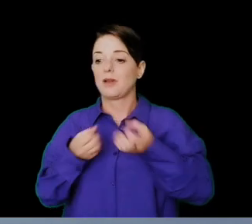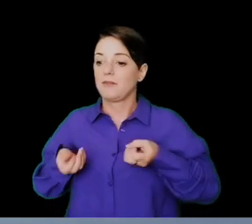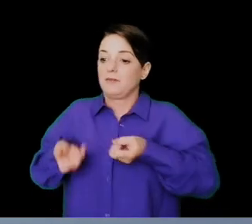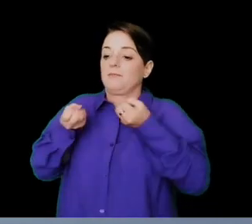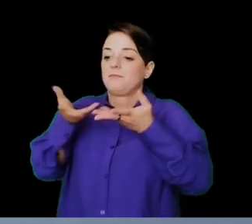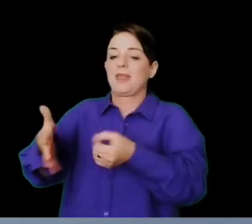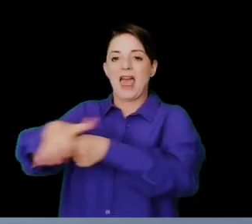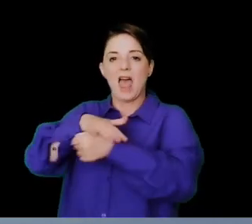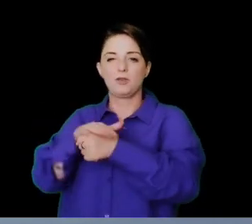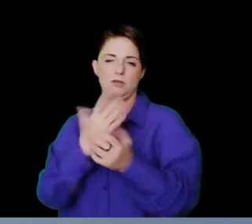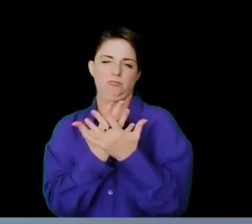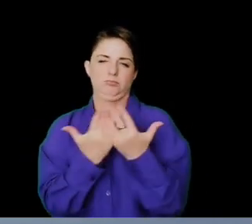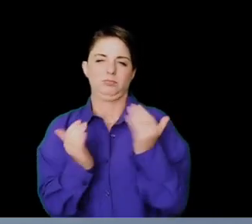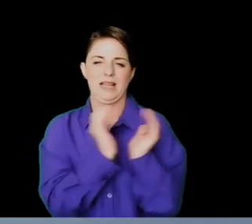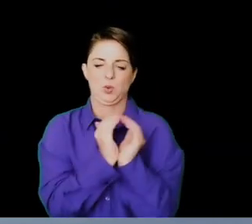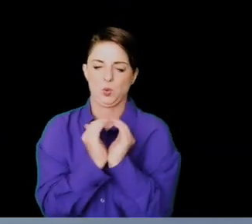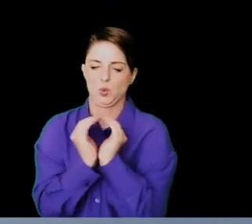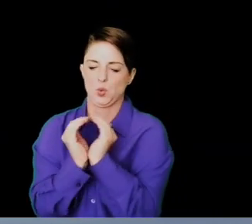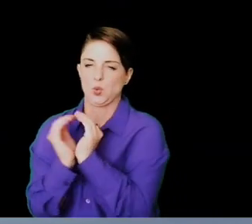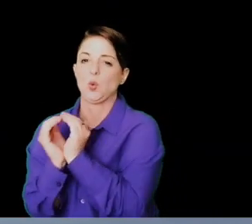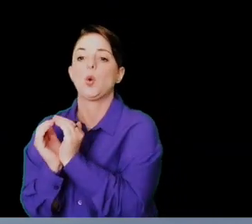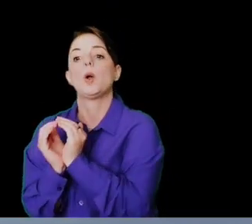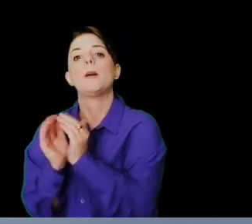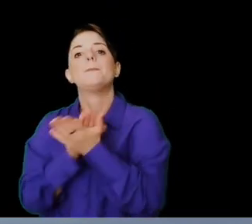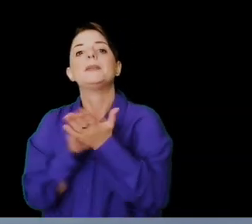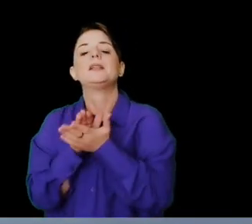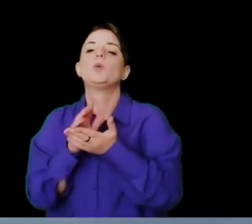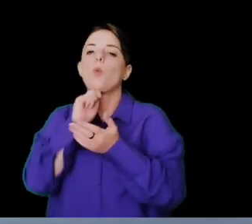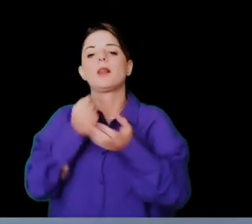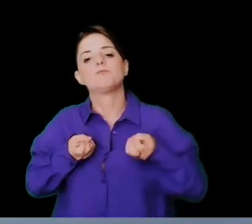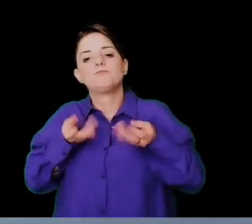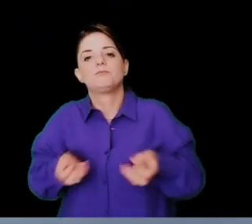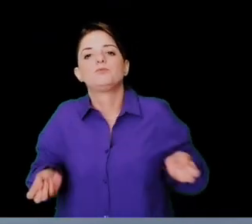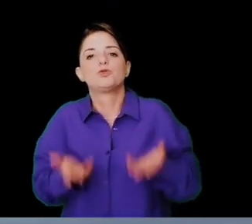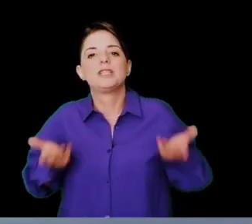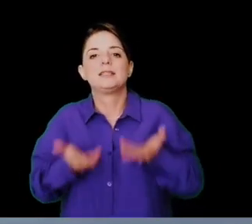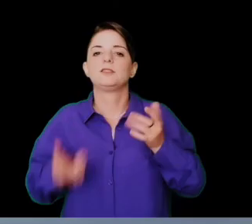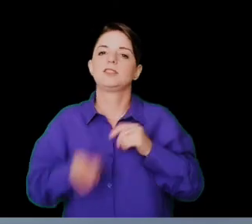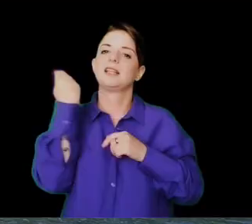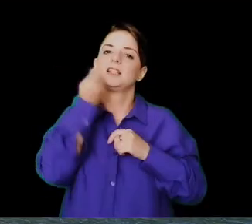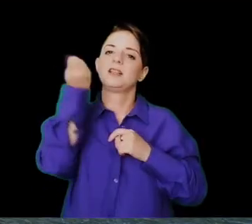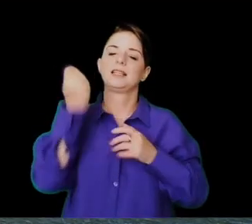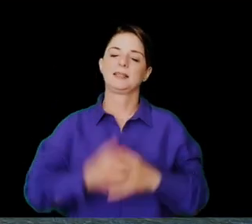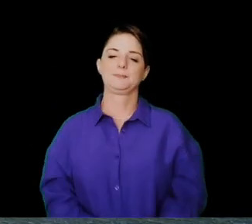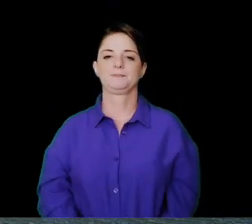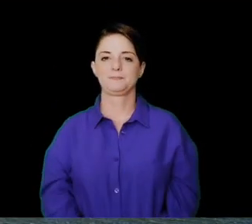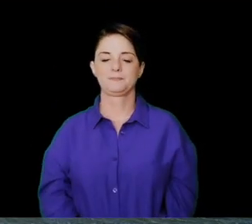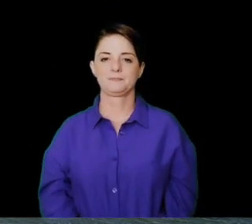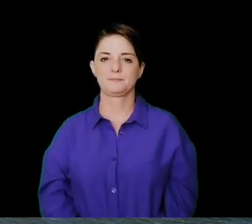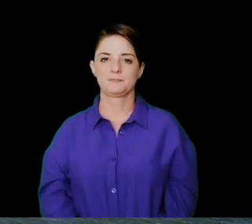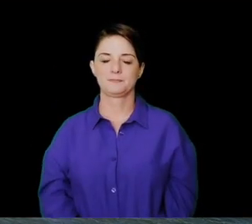issue. Providing areas where there's a dense population of oysters will hopefully enable them to breed successfully and repopulate the